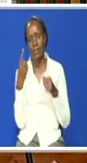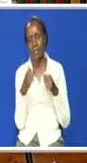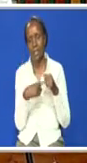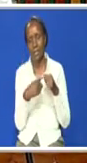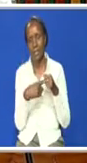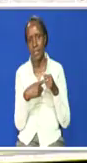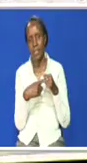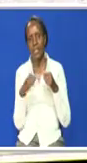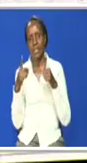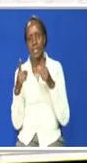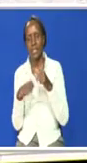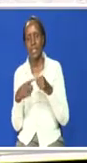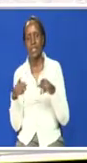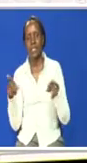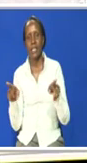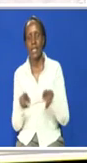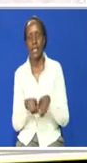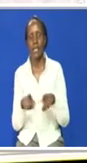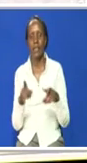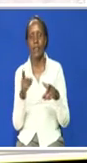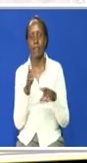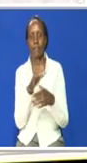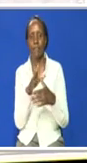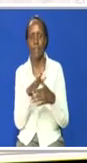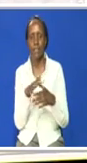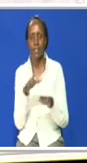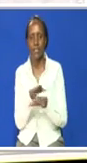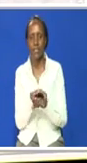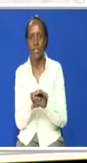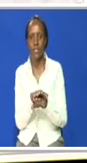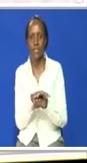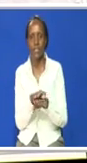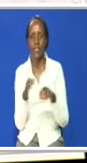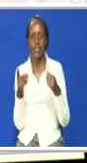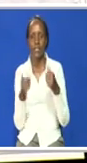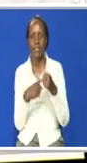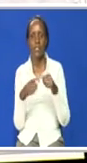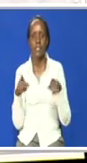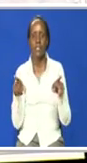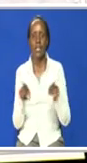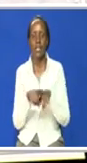Six like a fish. Six like a fish.